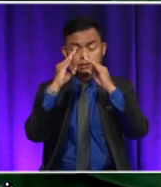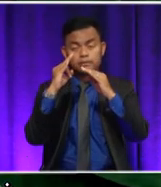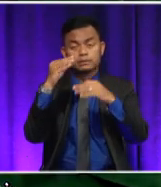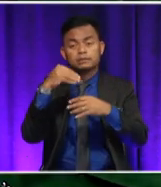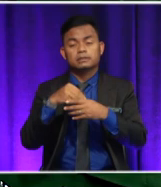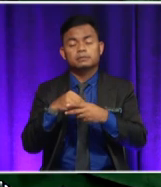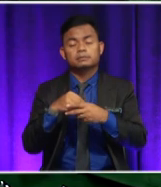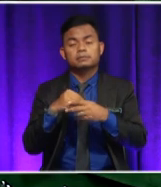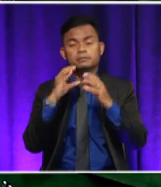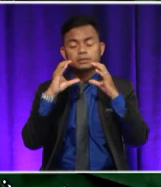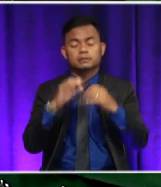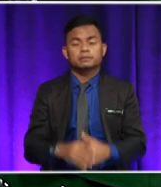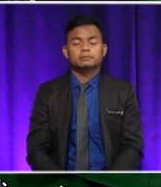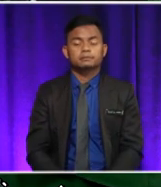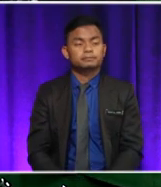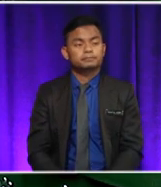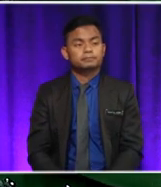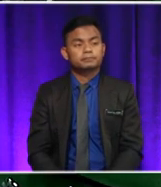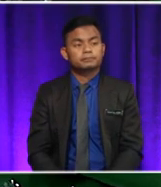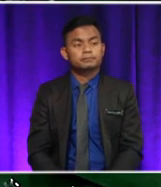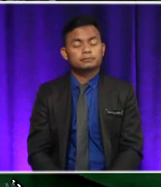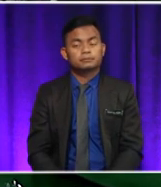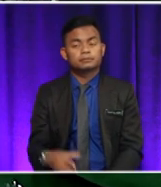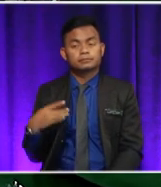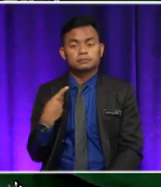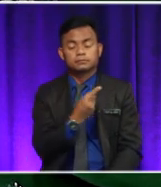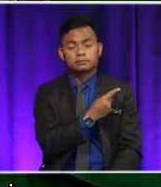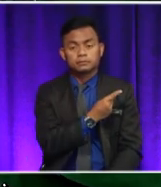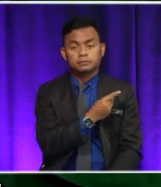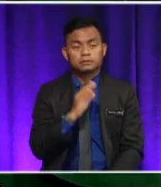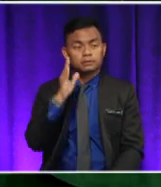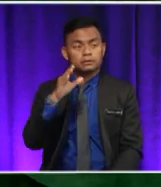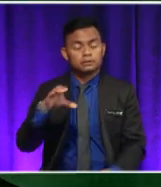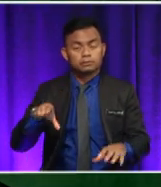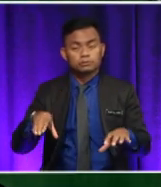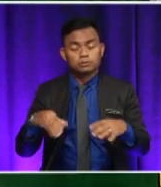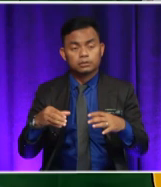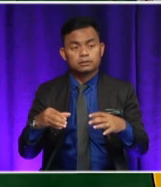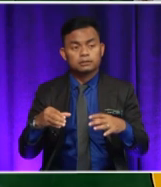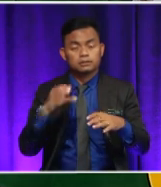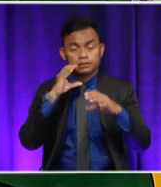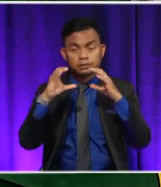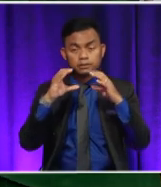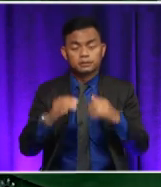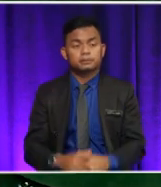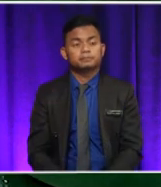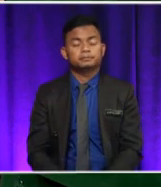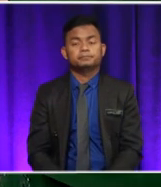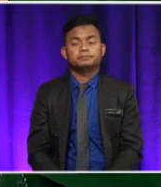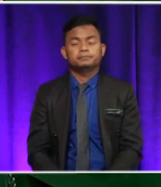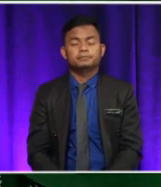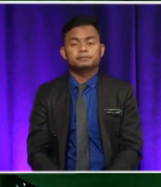Because based on our objectives, we should do reading and also speaking. So this is the speaking part of this